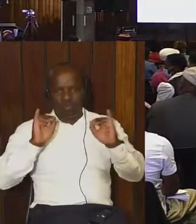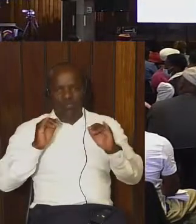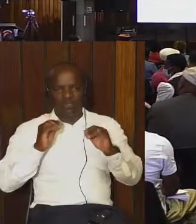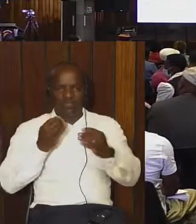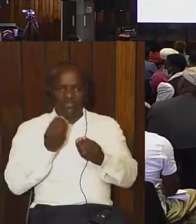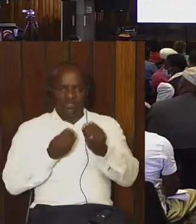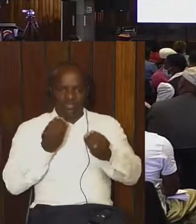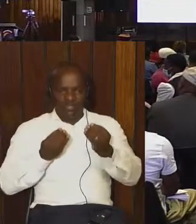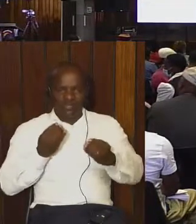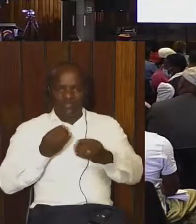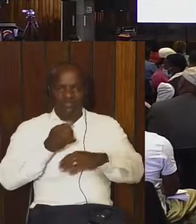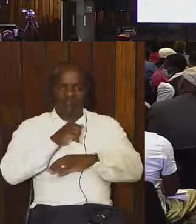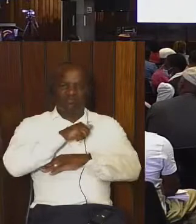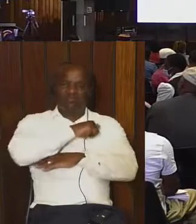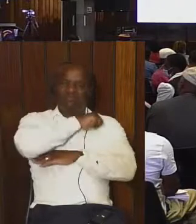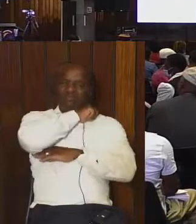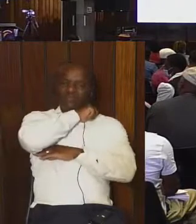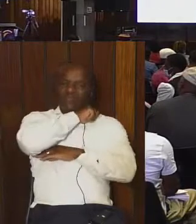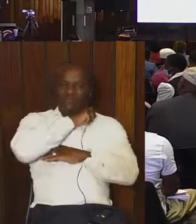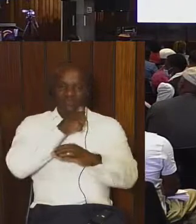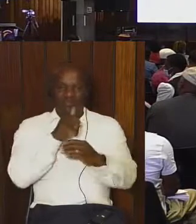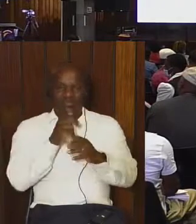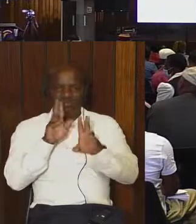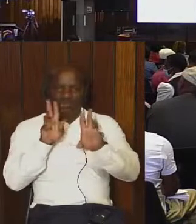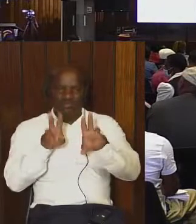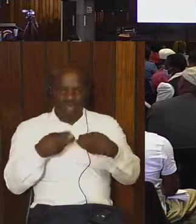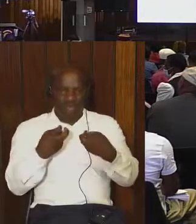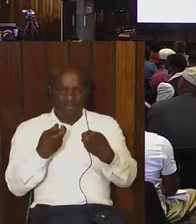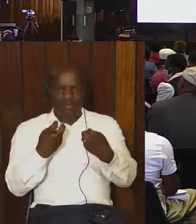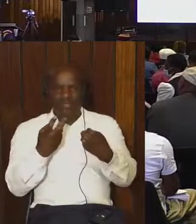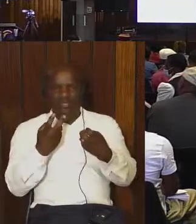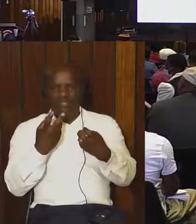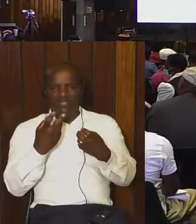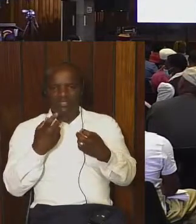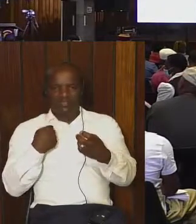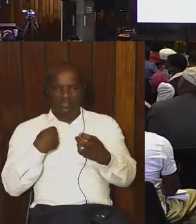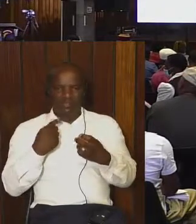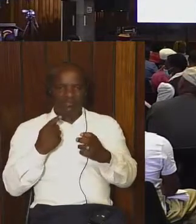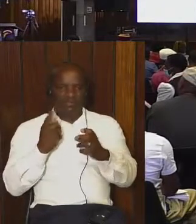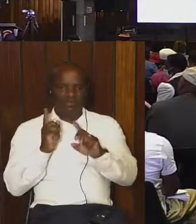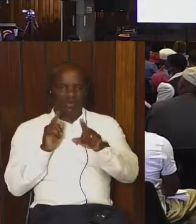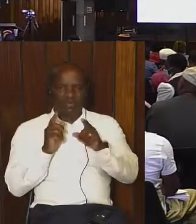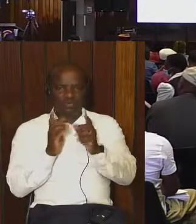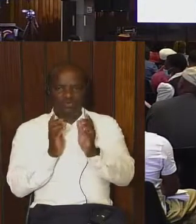marked. There's actually, when they go past, when they are going to